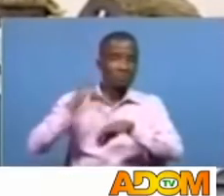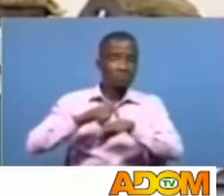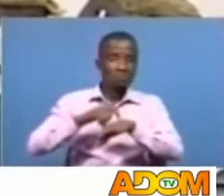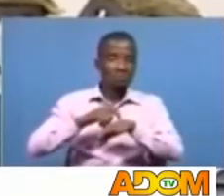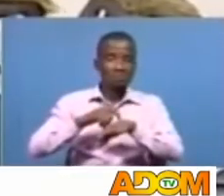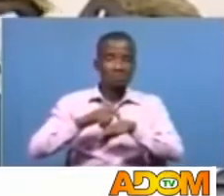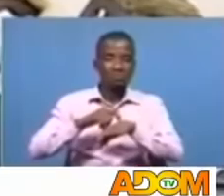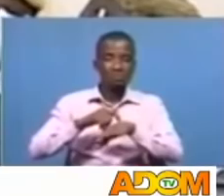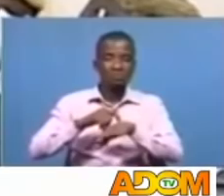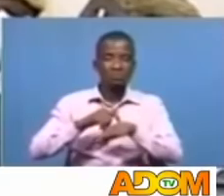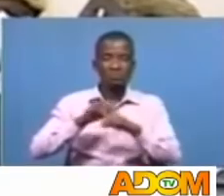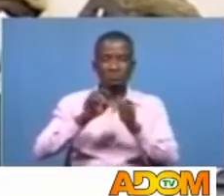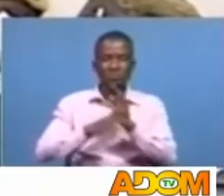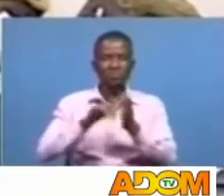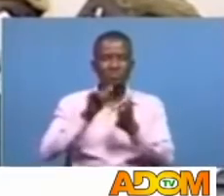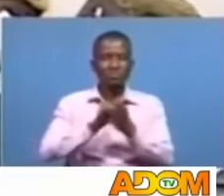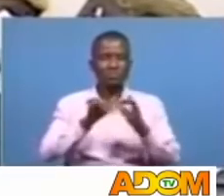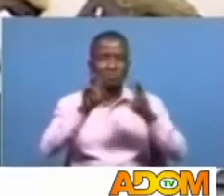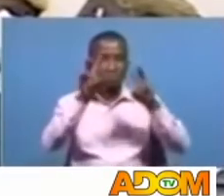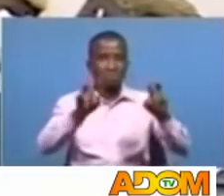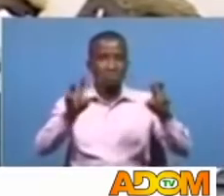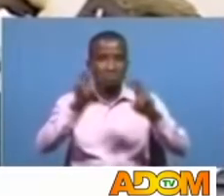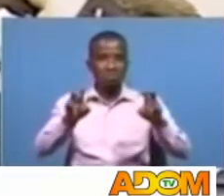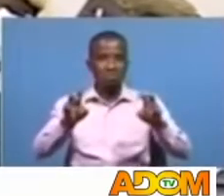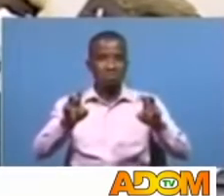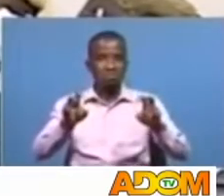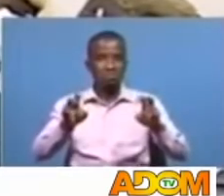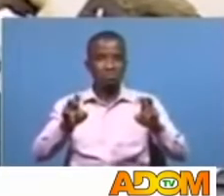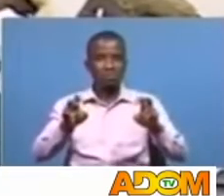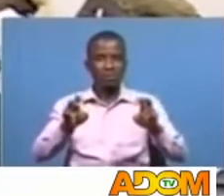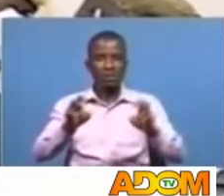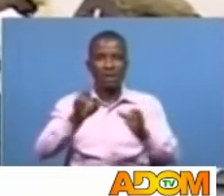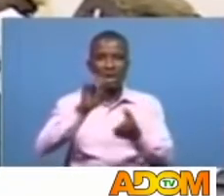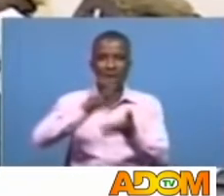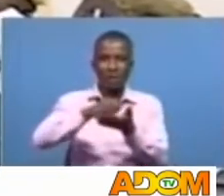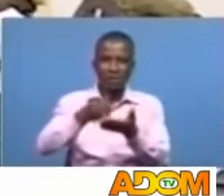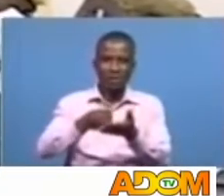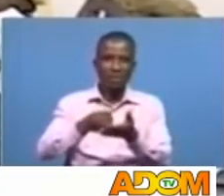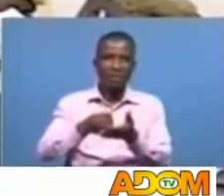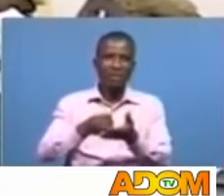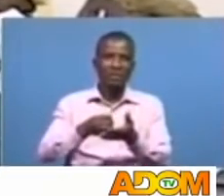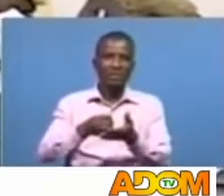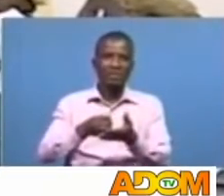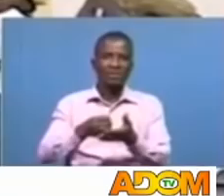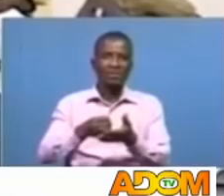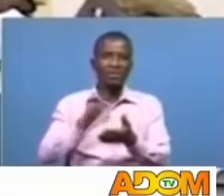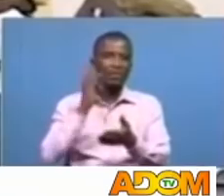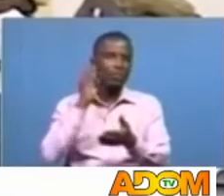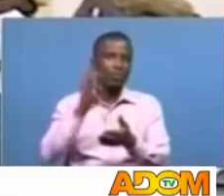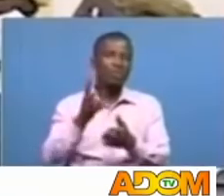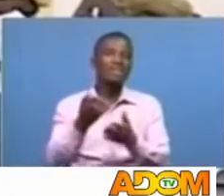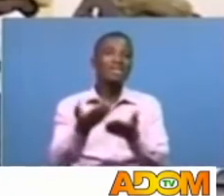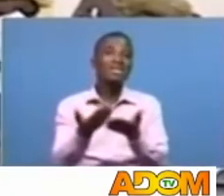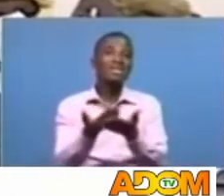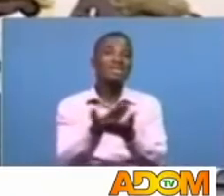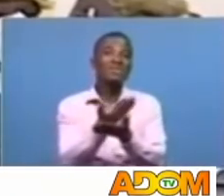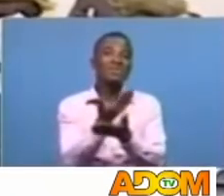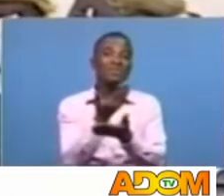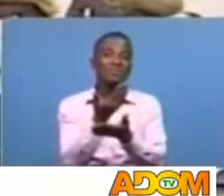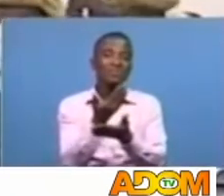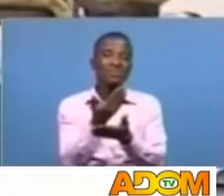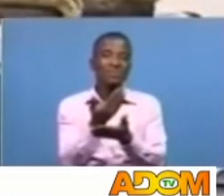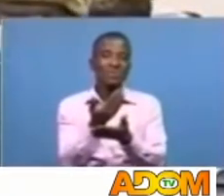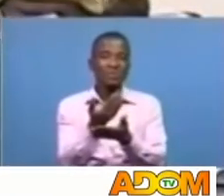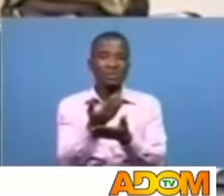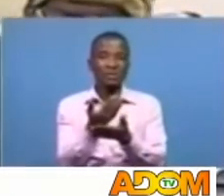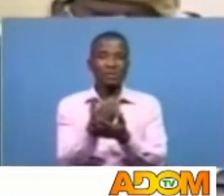for the applicant. Because in that case, the evidence was known. The evidence